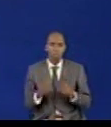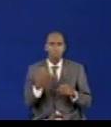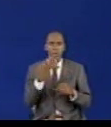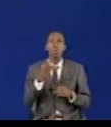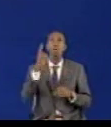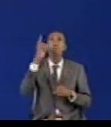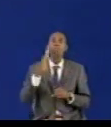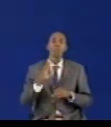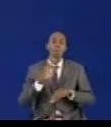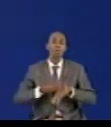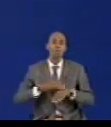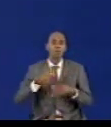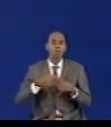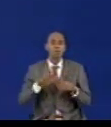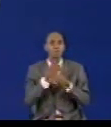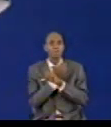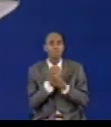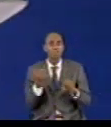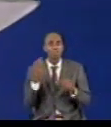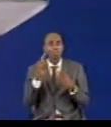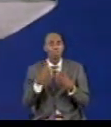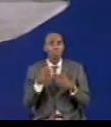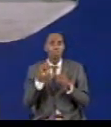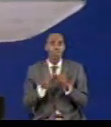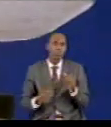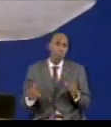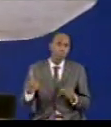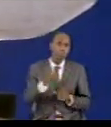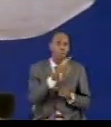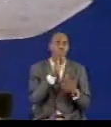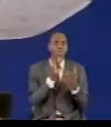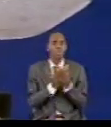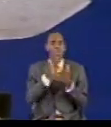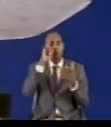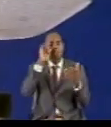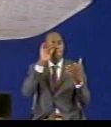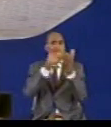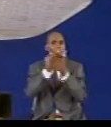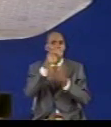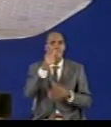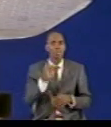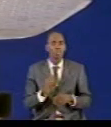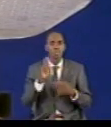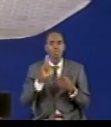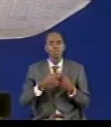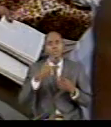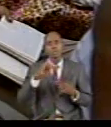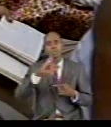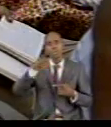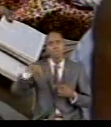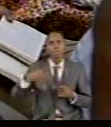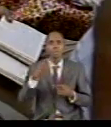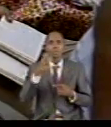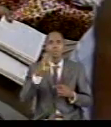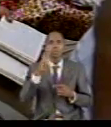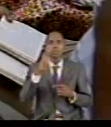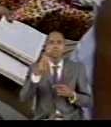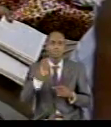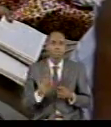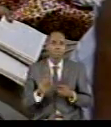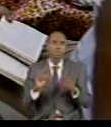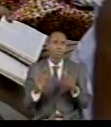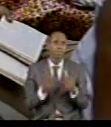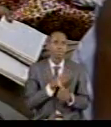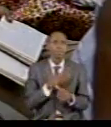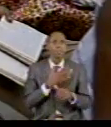to everyone that believeth, to the Jew first, and also to